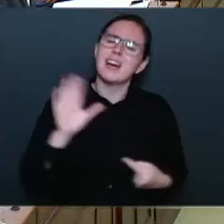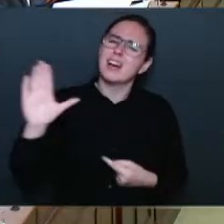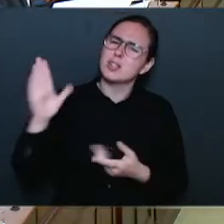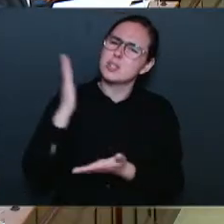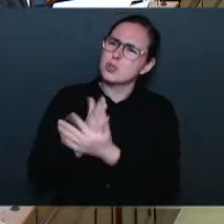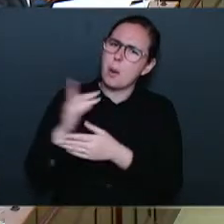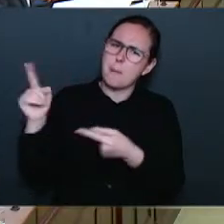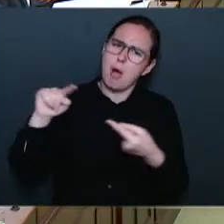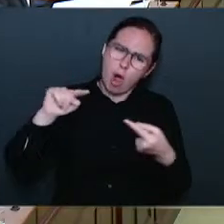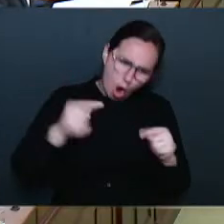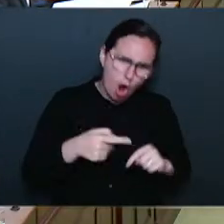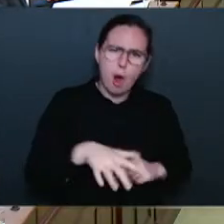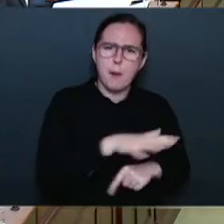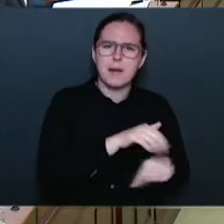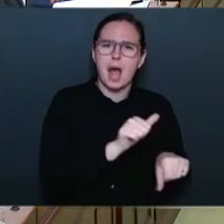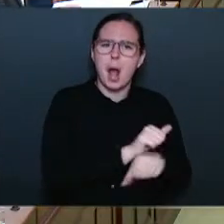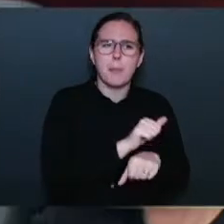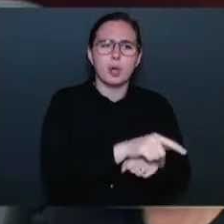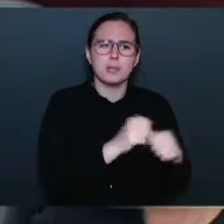taxes